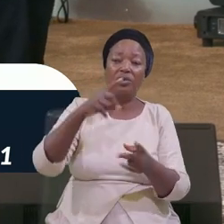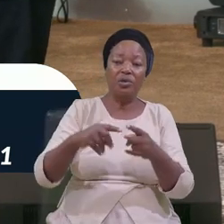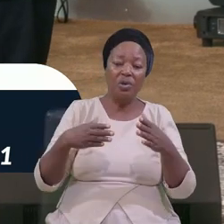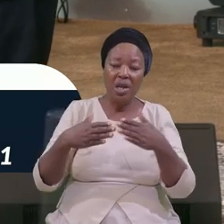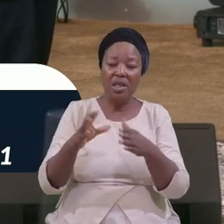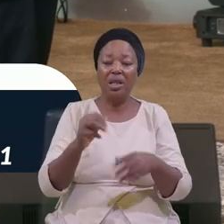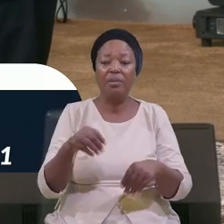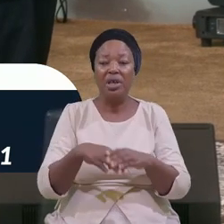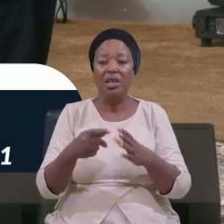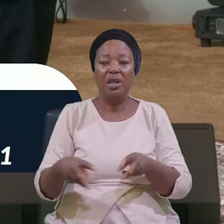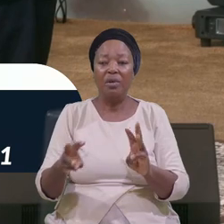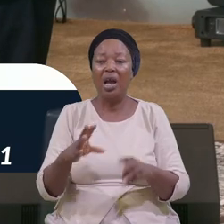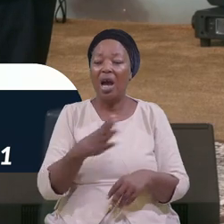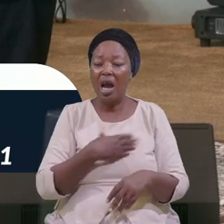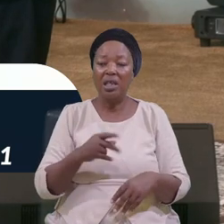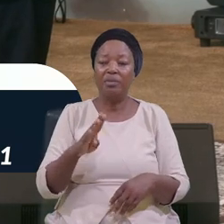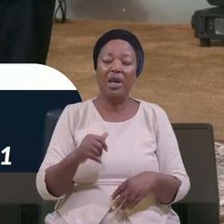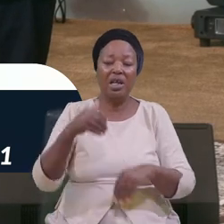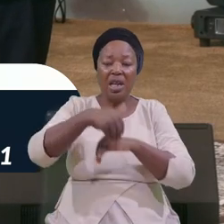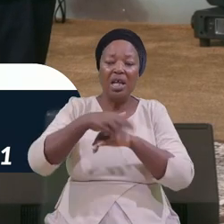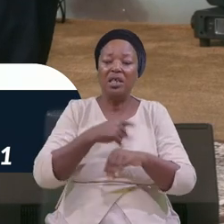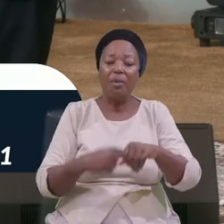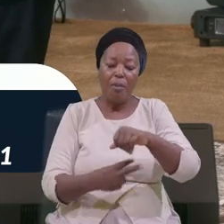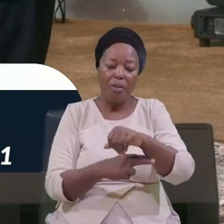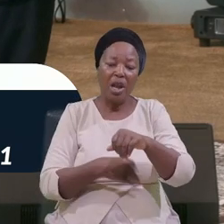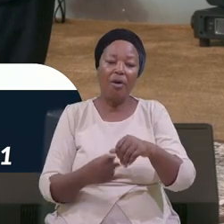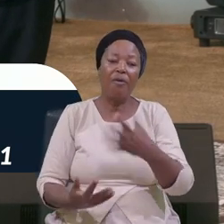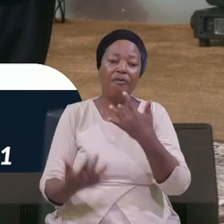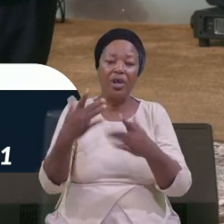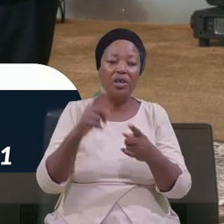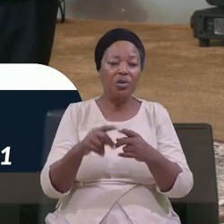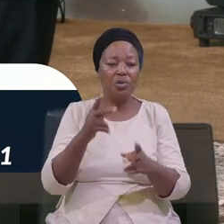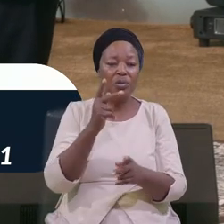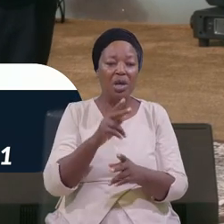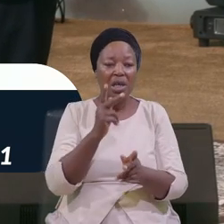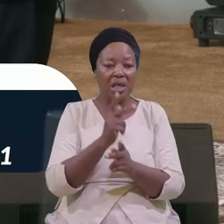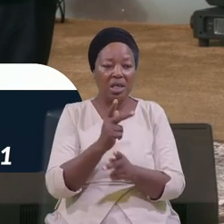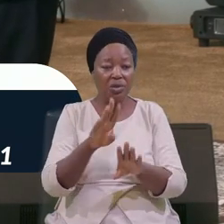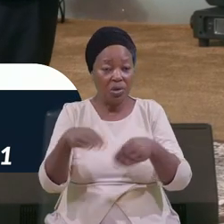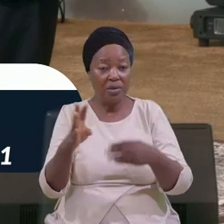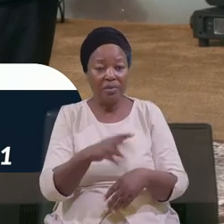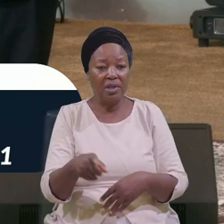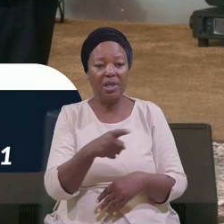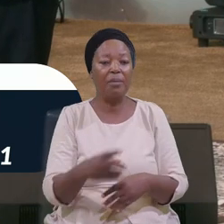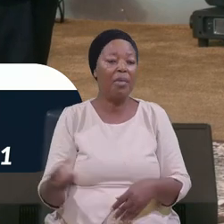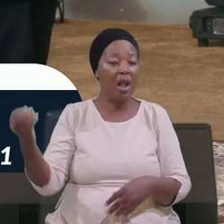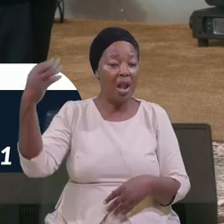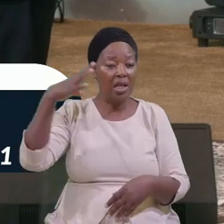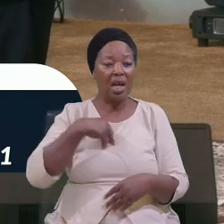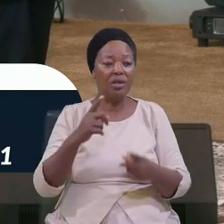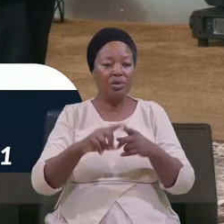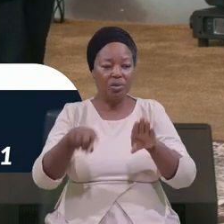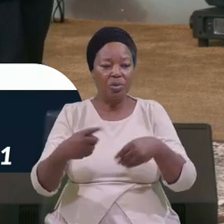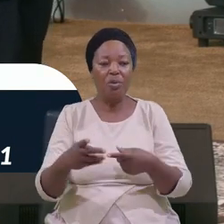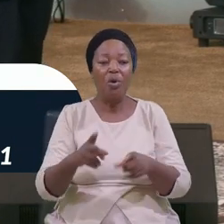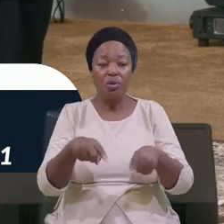by night in a pillar of fire to give them light and to go by